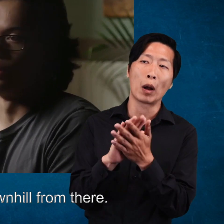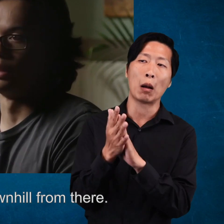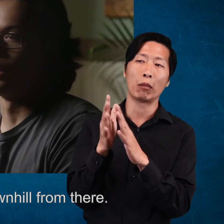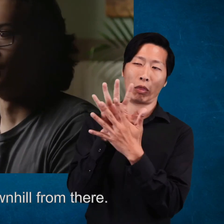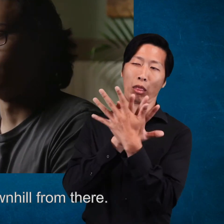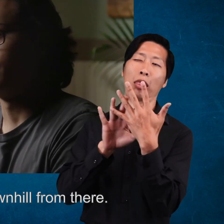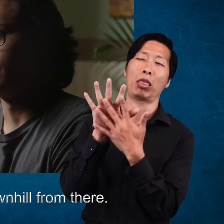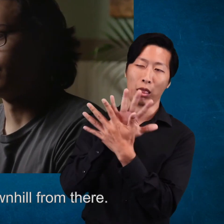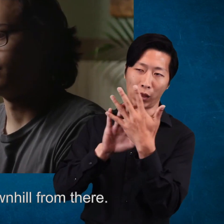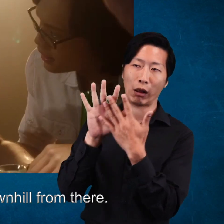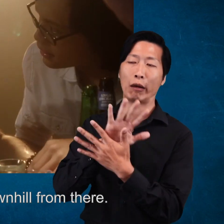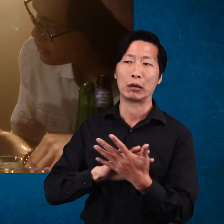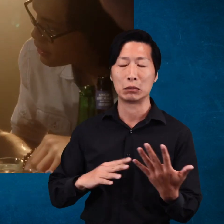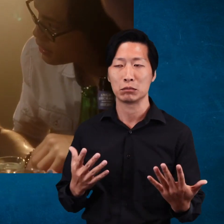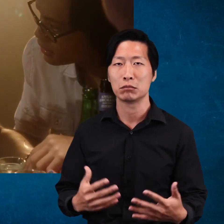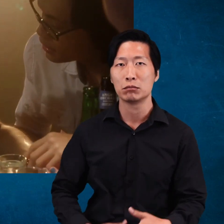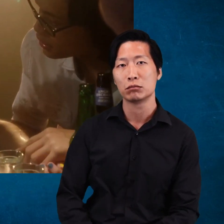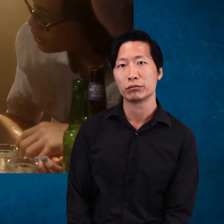slowly going downhill from there.